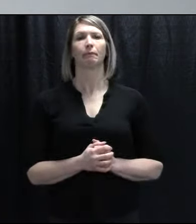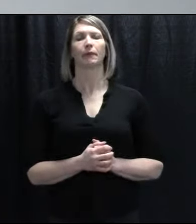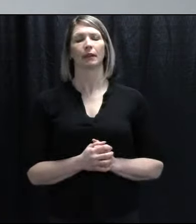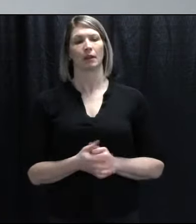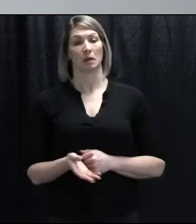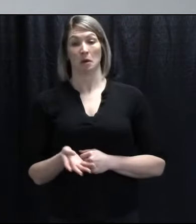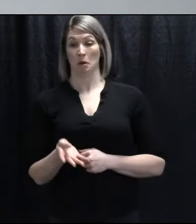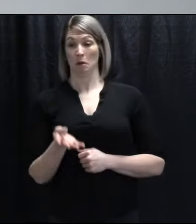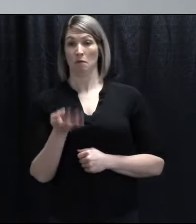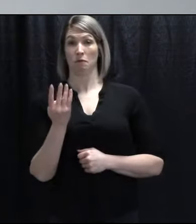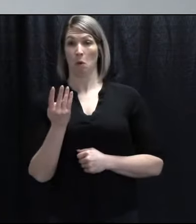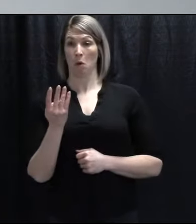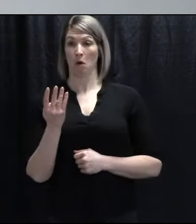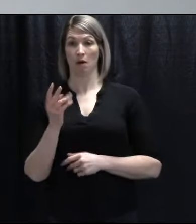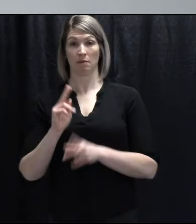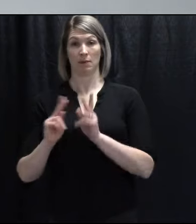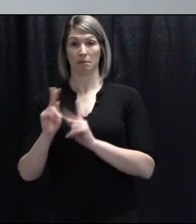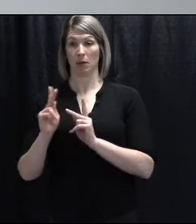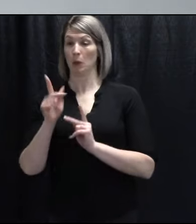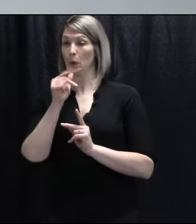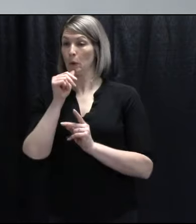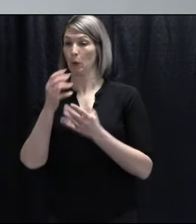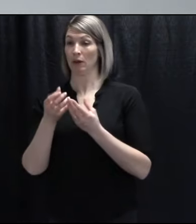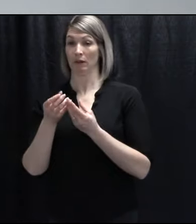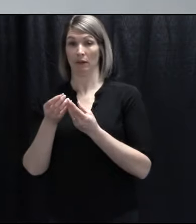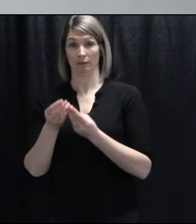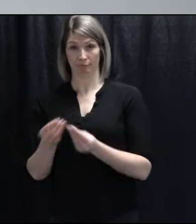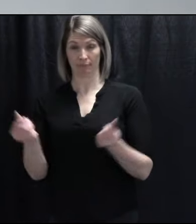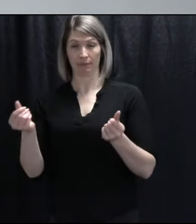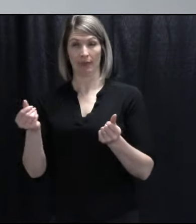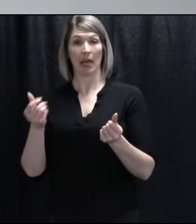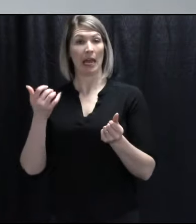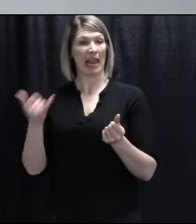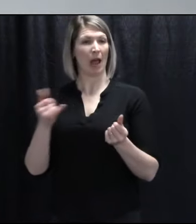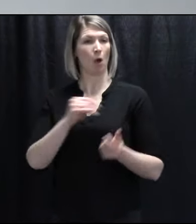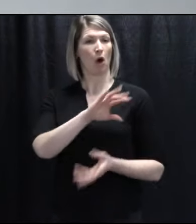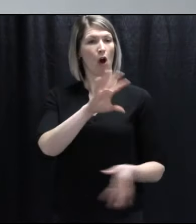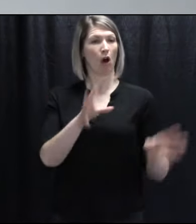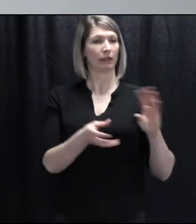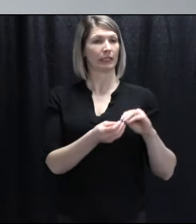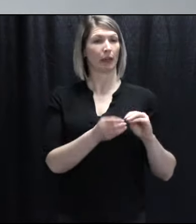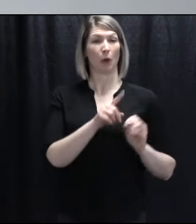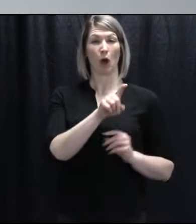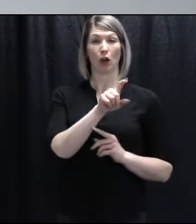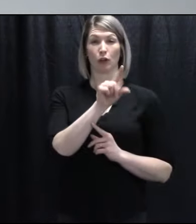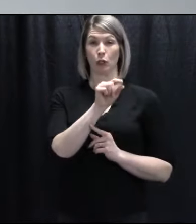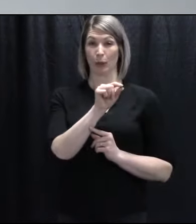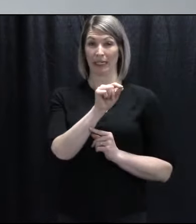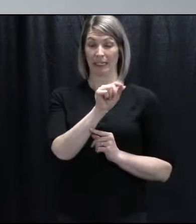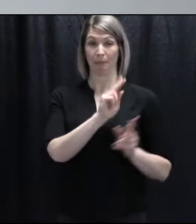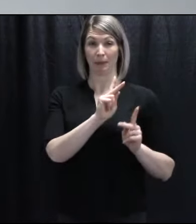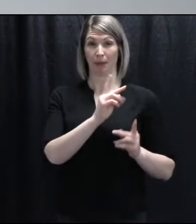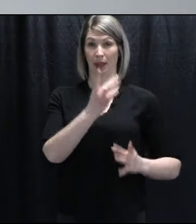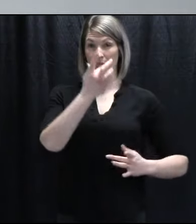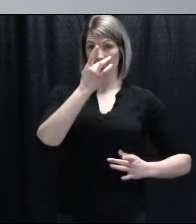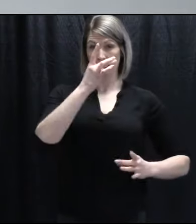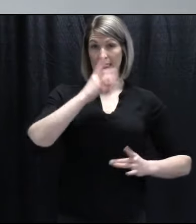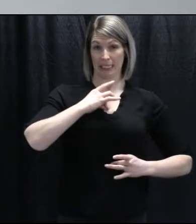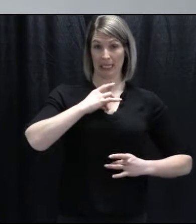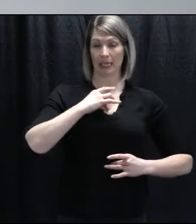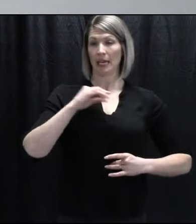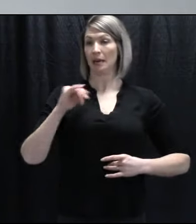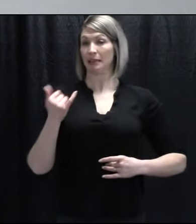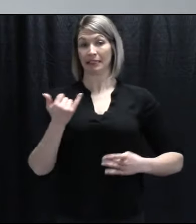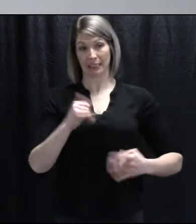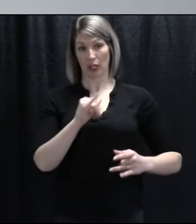cases been subtracted from the grand total, the numbers that we get told every day, updated on? No. So those are cumulative totals.